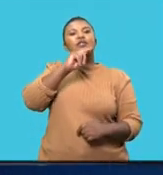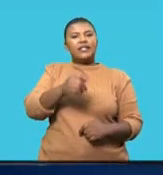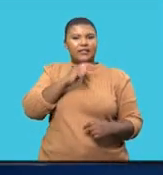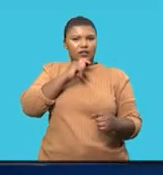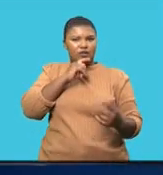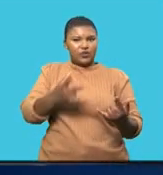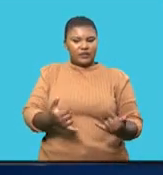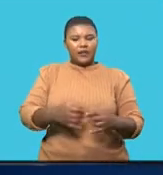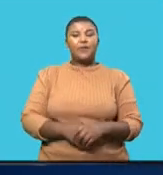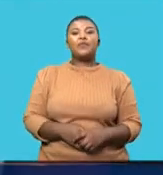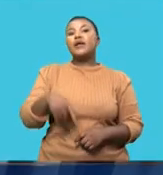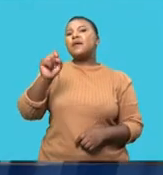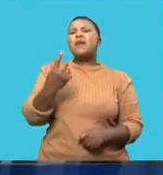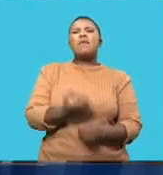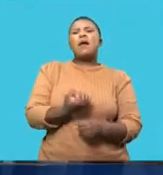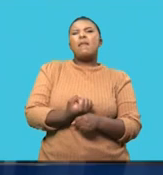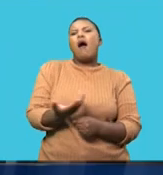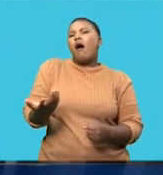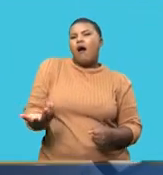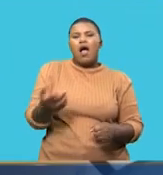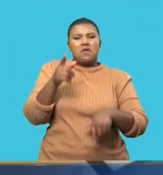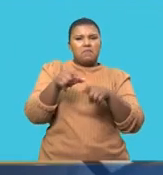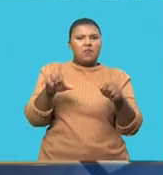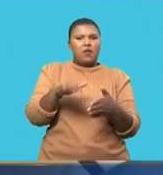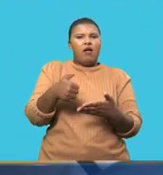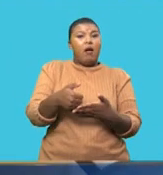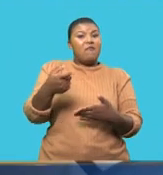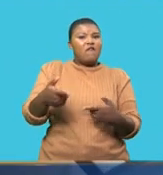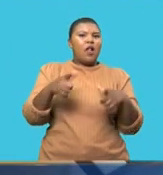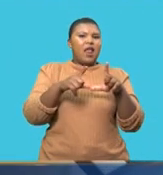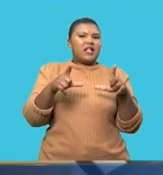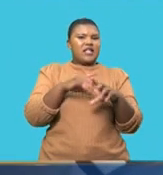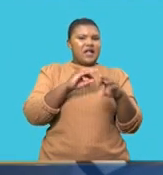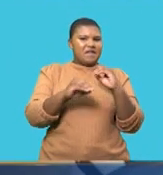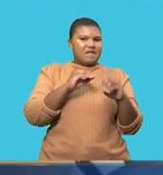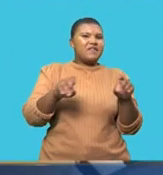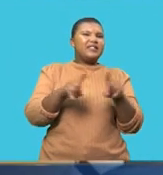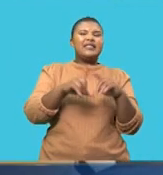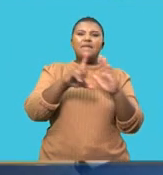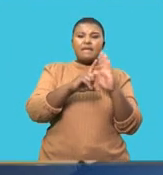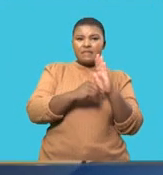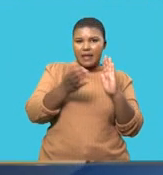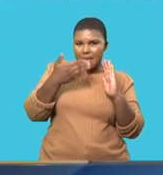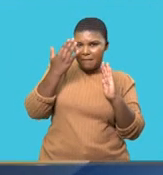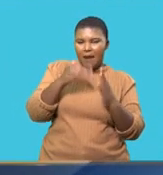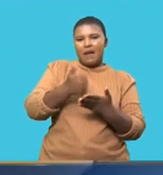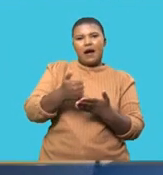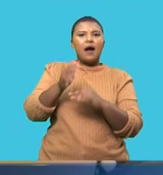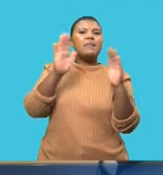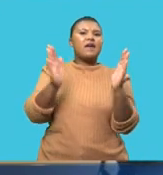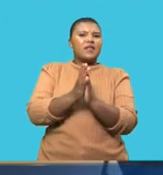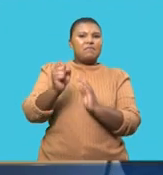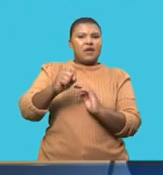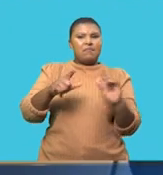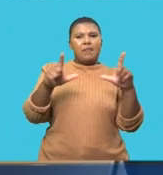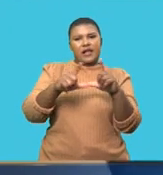ya kareletsa le go kengwa tshebetsong ga bese ya lefapha la di-license e nang le ditlhokwa tsotlhe tsa sejwalejwale tshebetsong ya